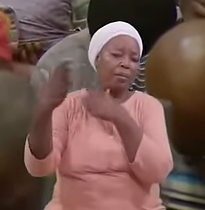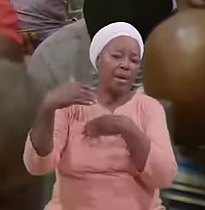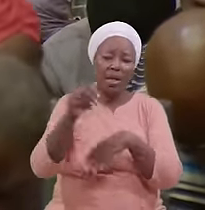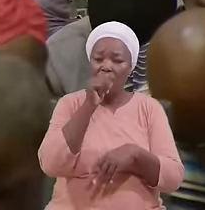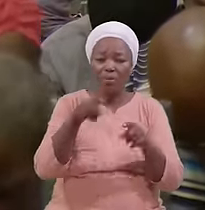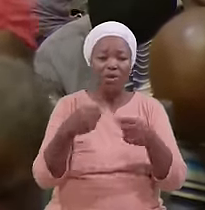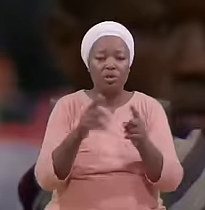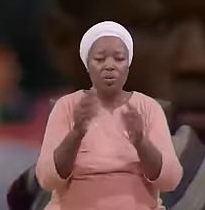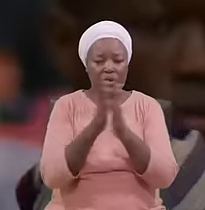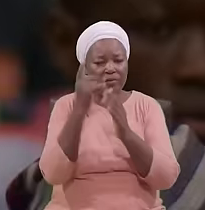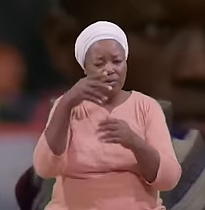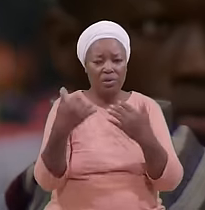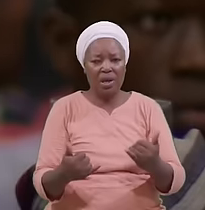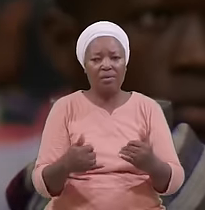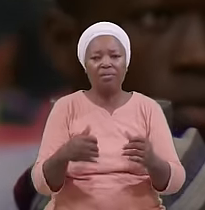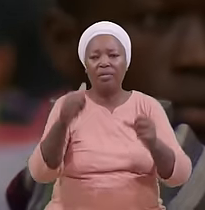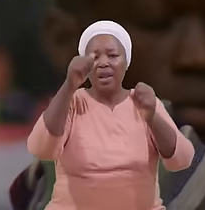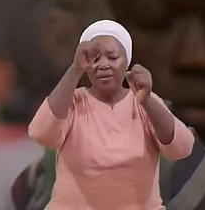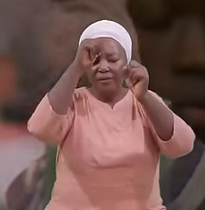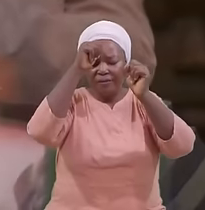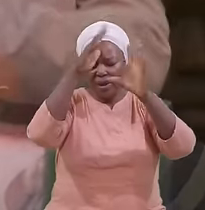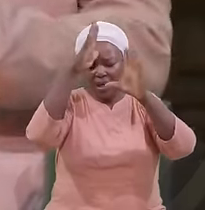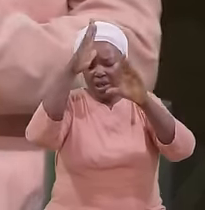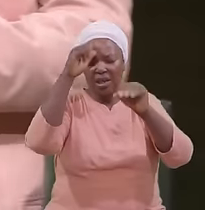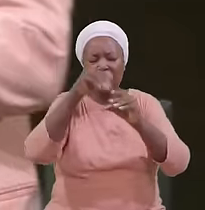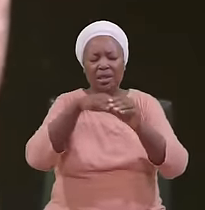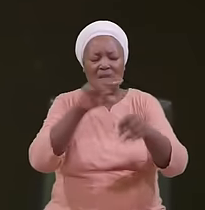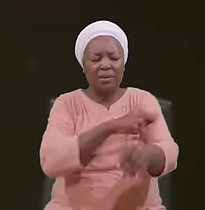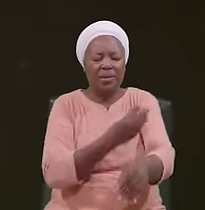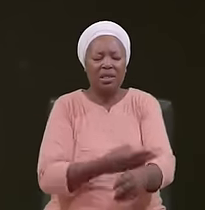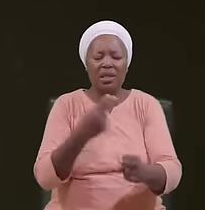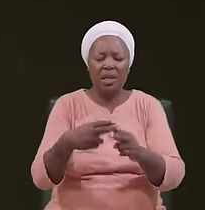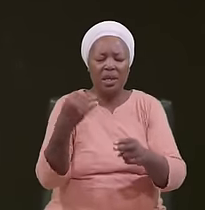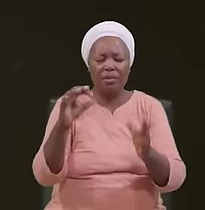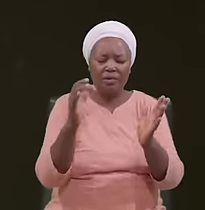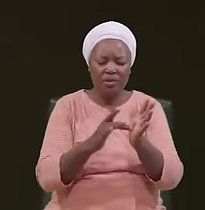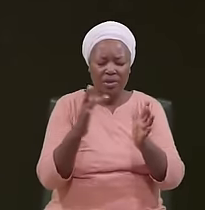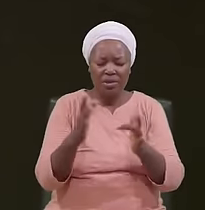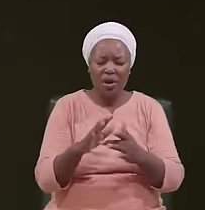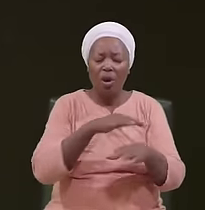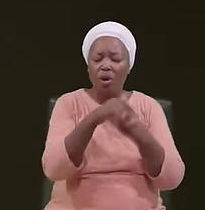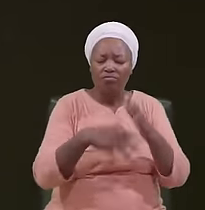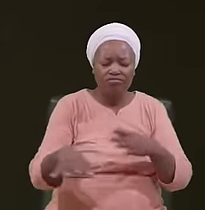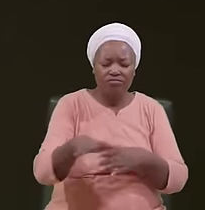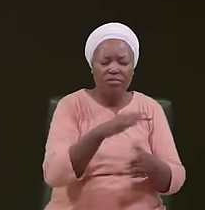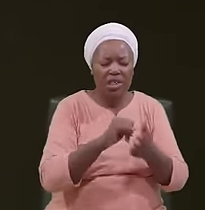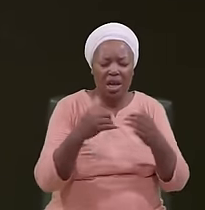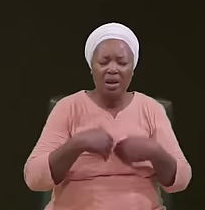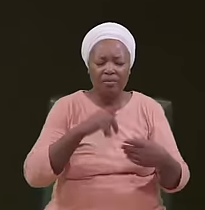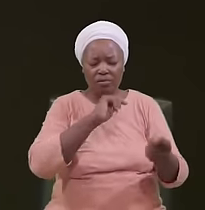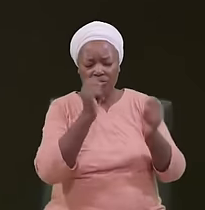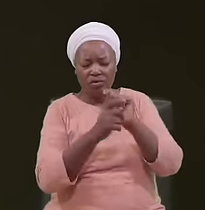praying for you now, Father, in the mighty name of Jesus. all these who have turned to you here